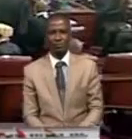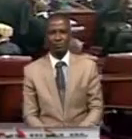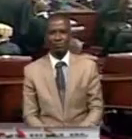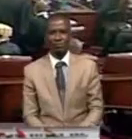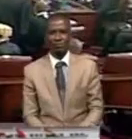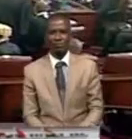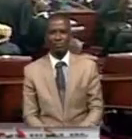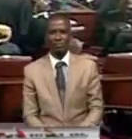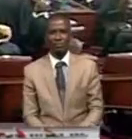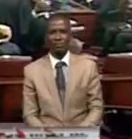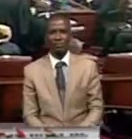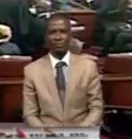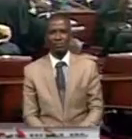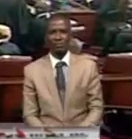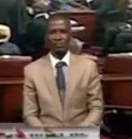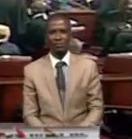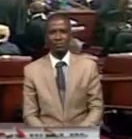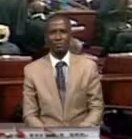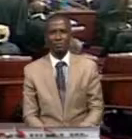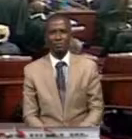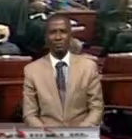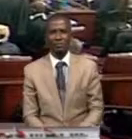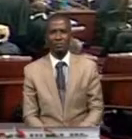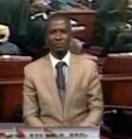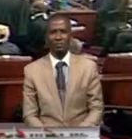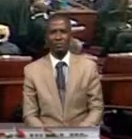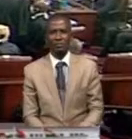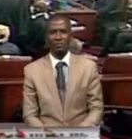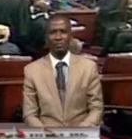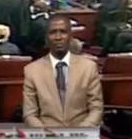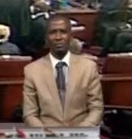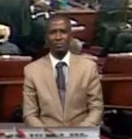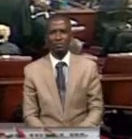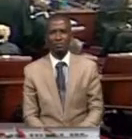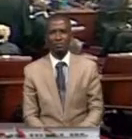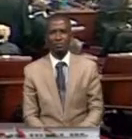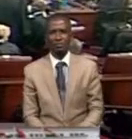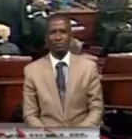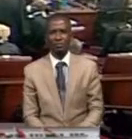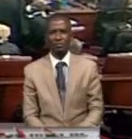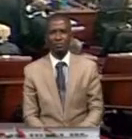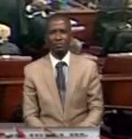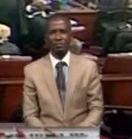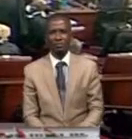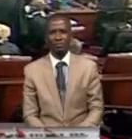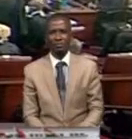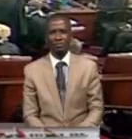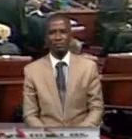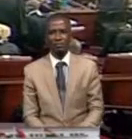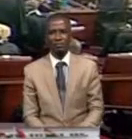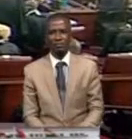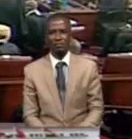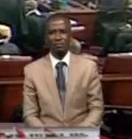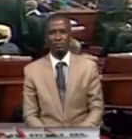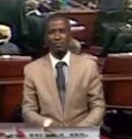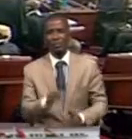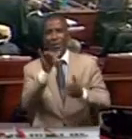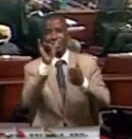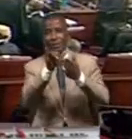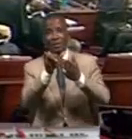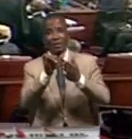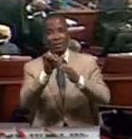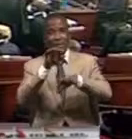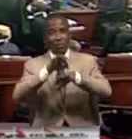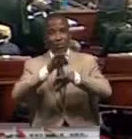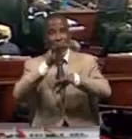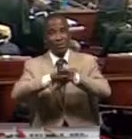The documents, yes, they're referring to Asidu. This is in reference to Asidu Nkitia's witness